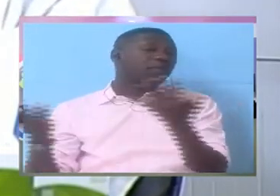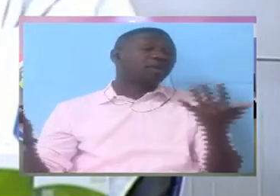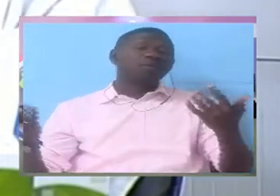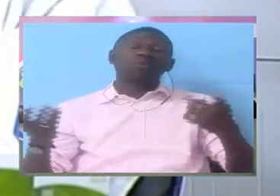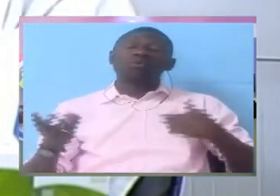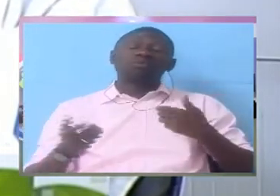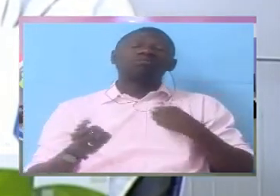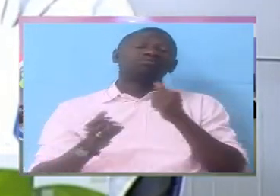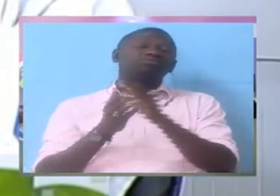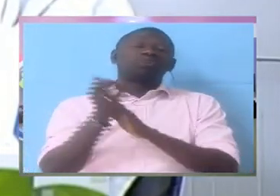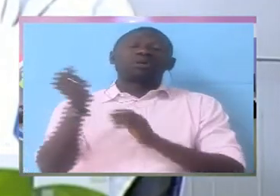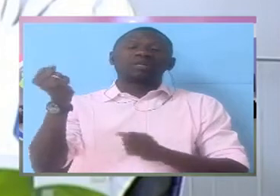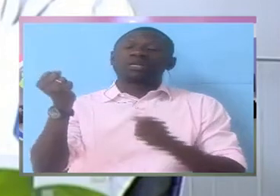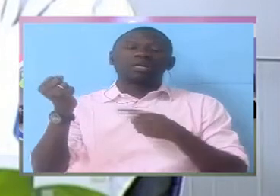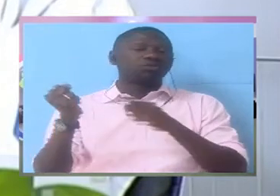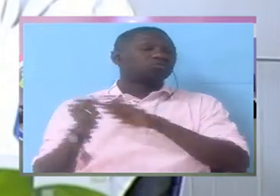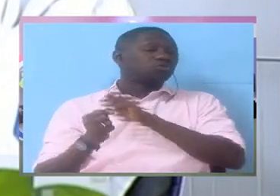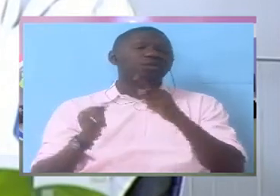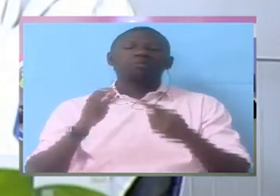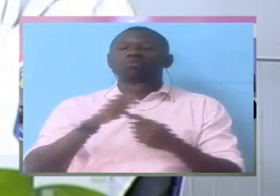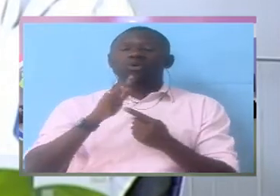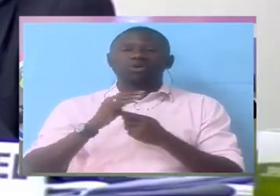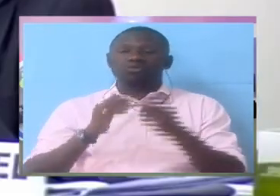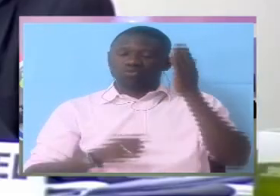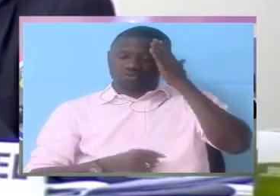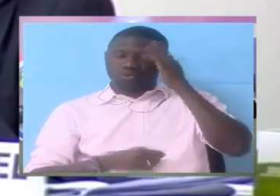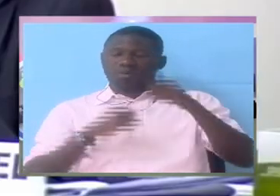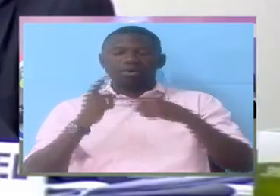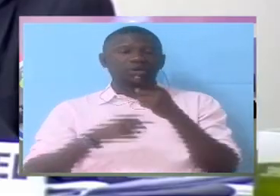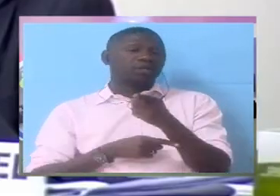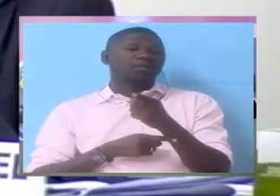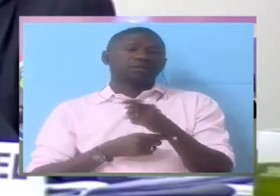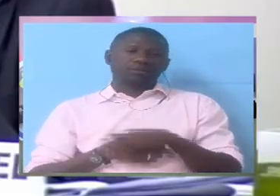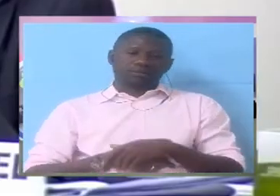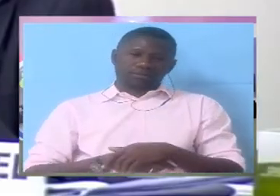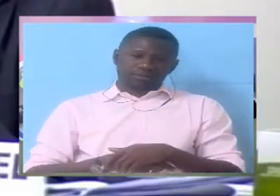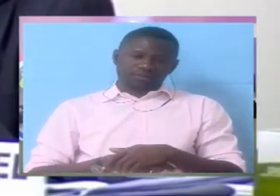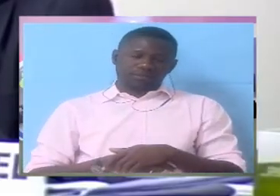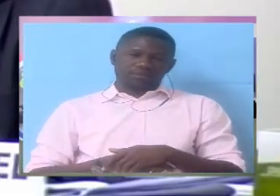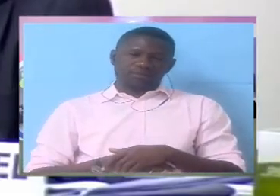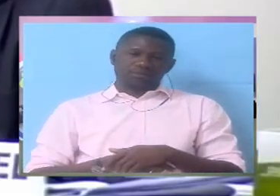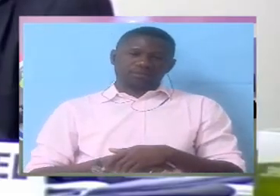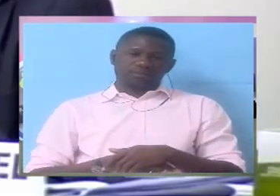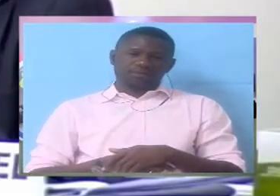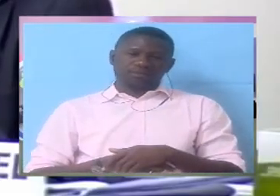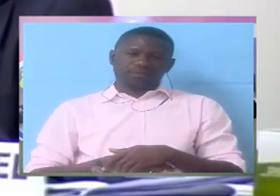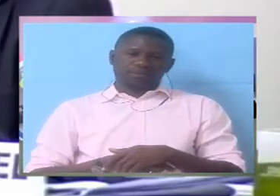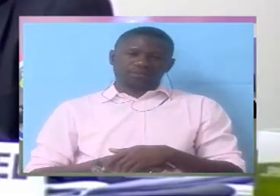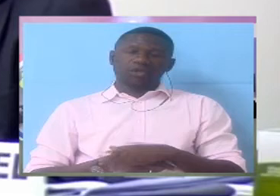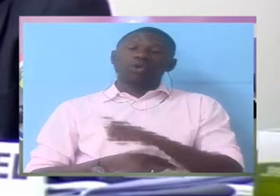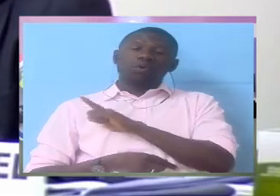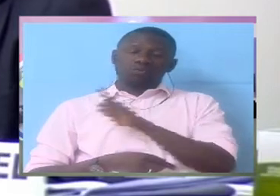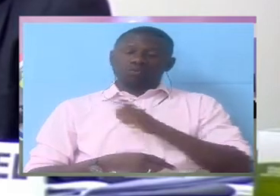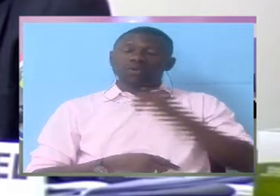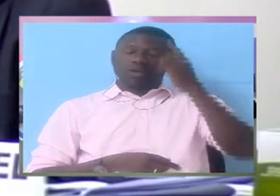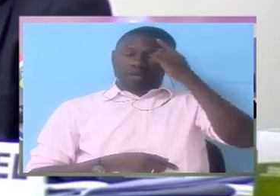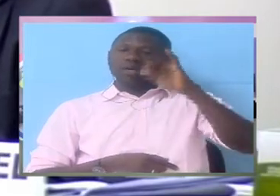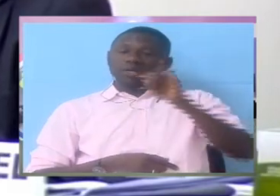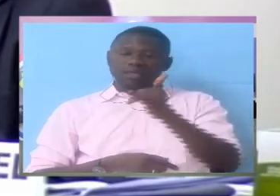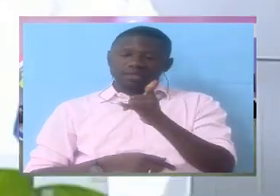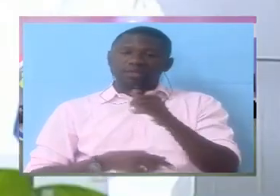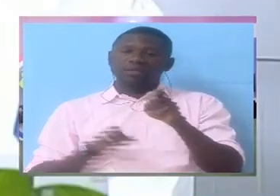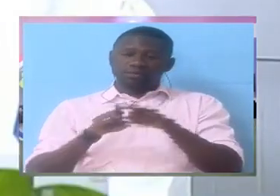ko amma ila kute manyana lonna. We agree with that. Zonda wala. That is the rationale for such a policy